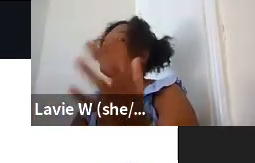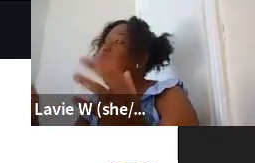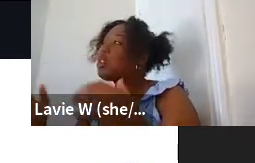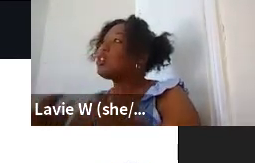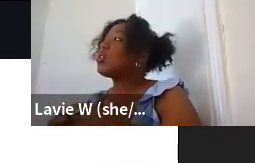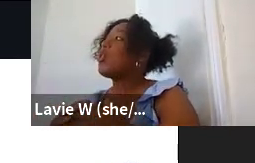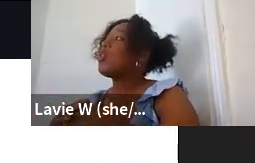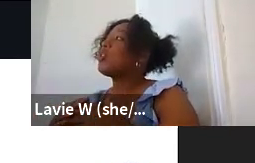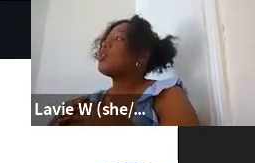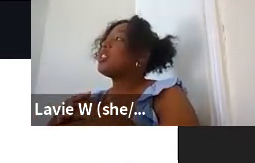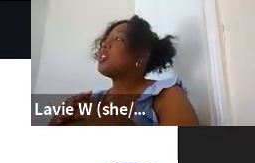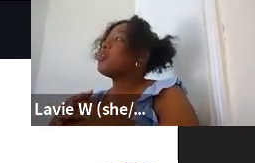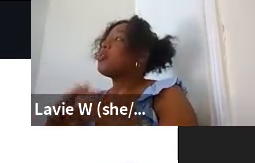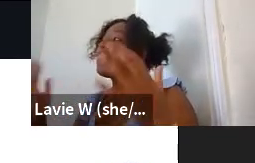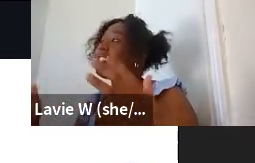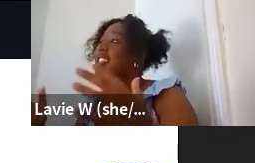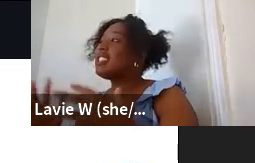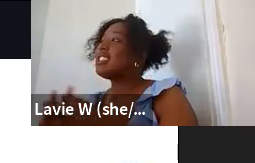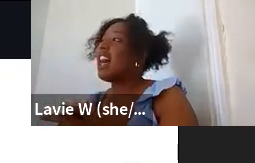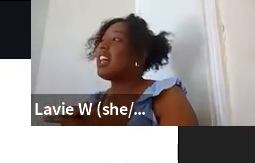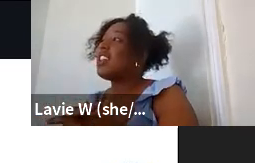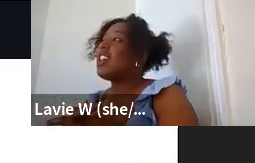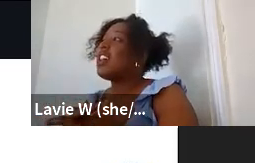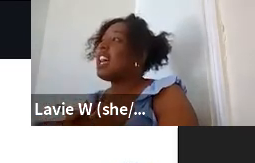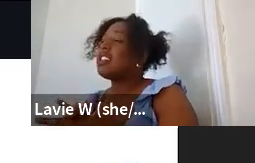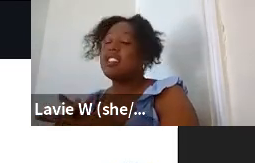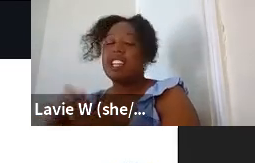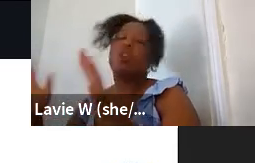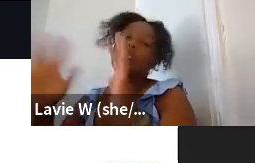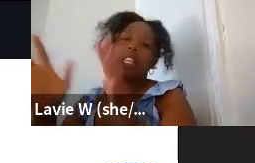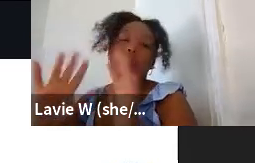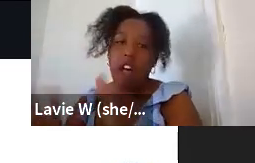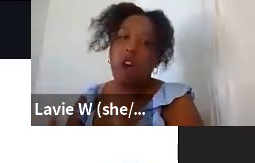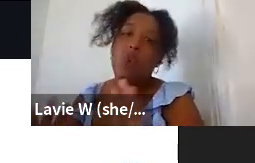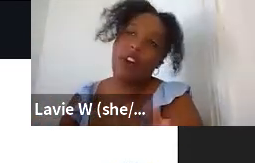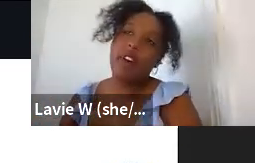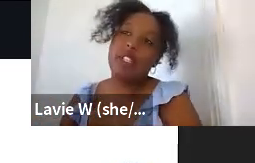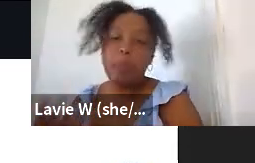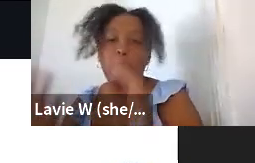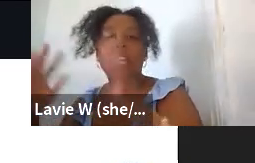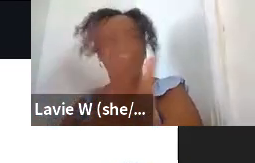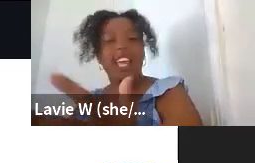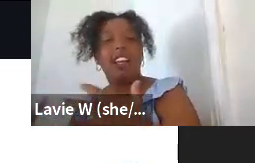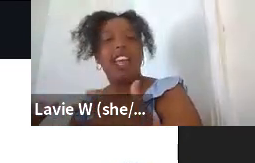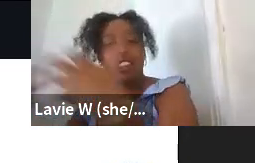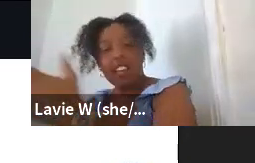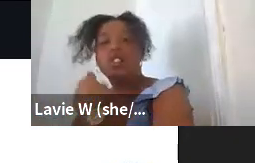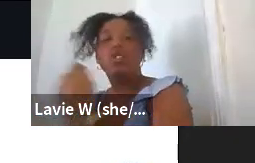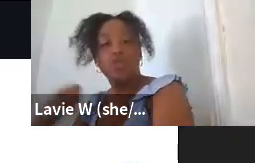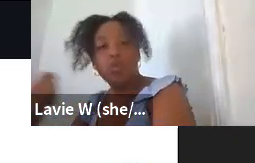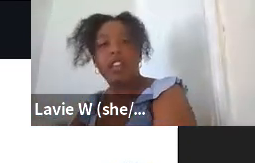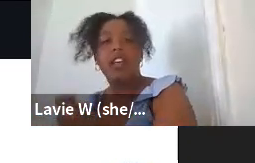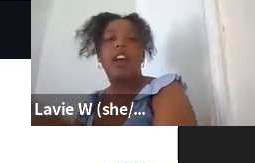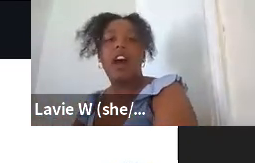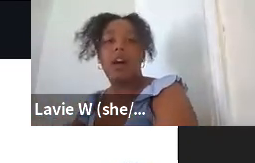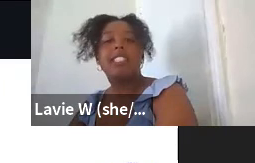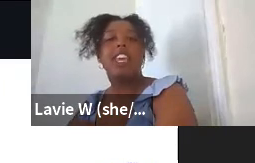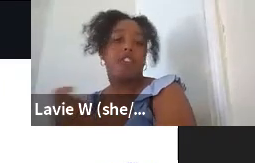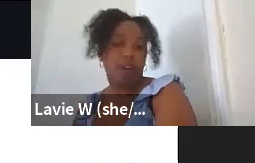into the cultures or the practices that don't really belong with us, but we can again like consume